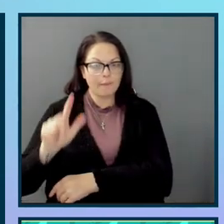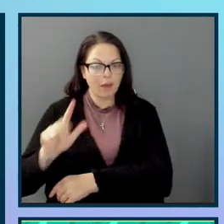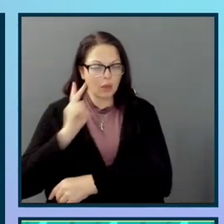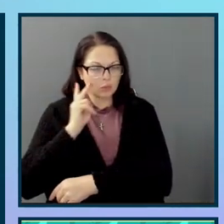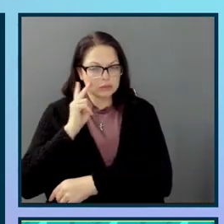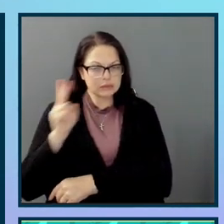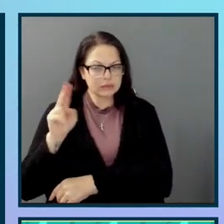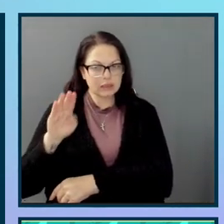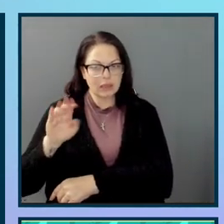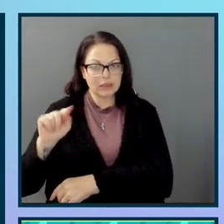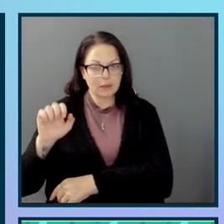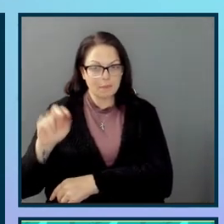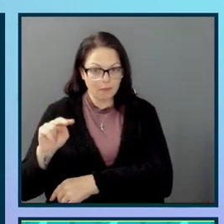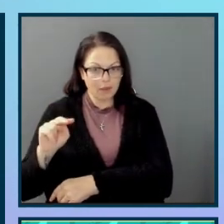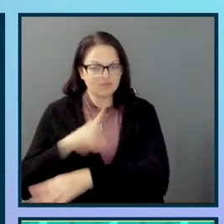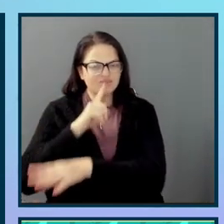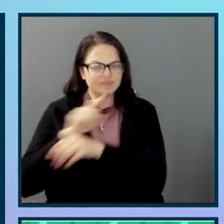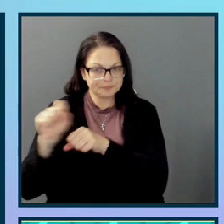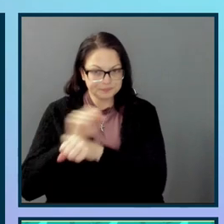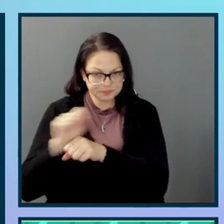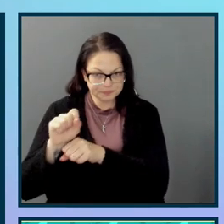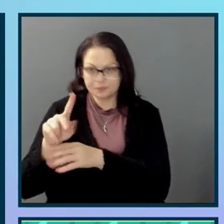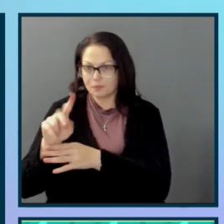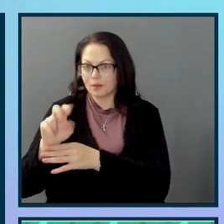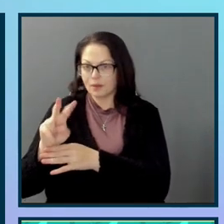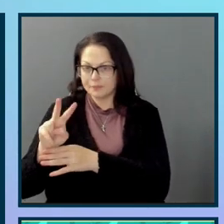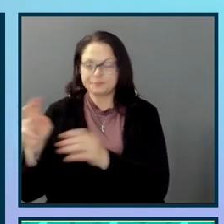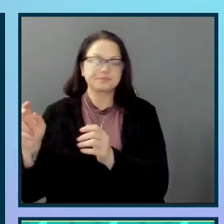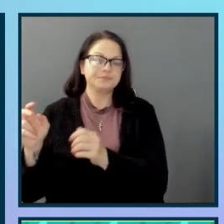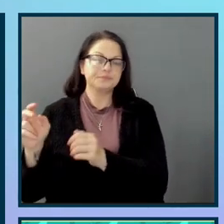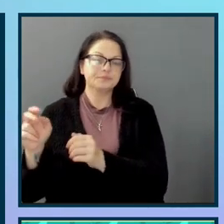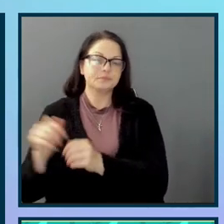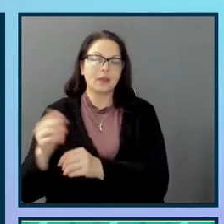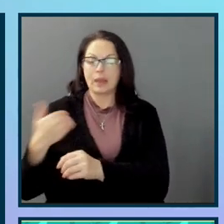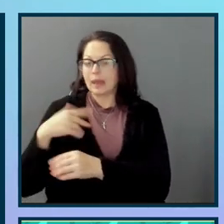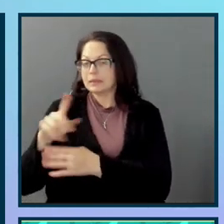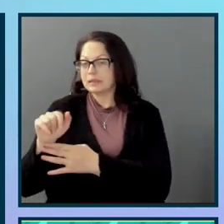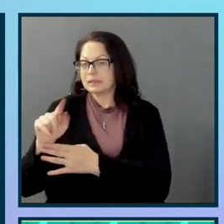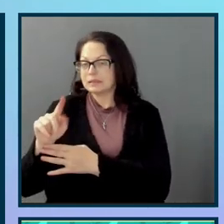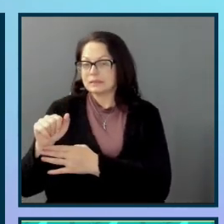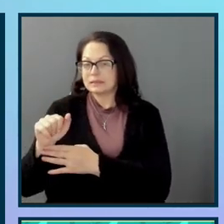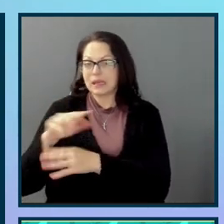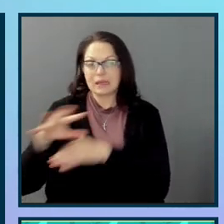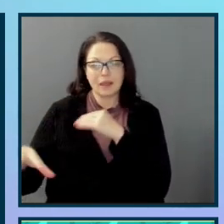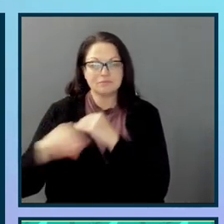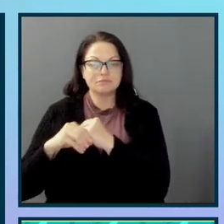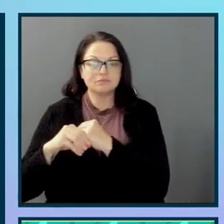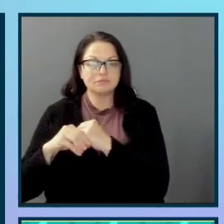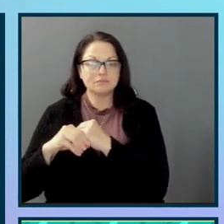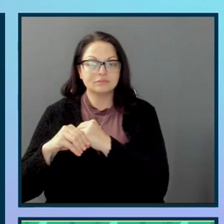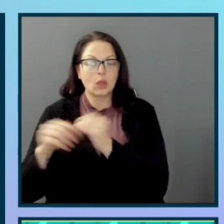button is in fact a div with an ID of trailer close. There's a data attribute and a style attribute with some